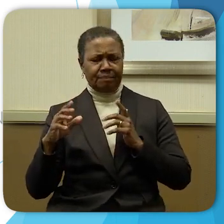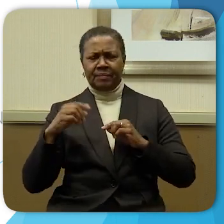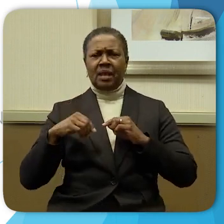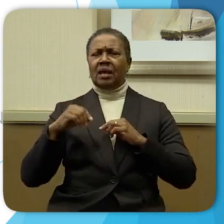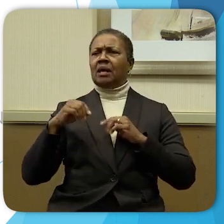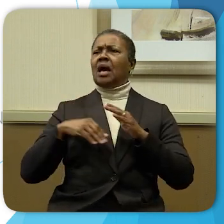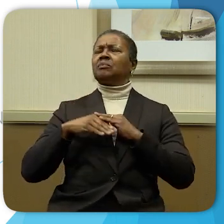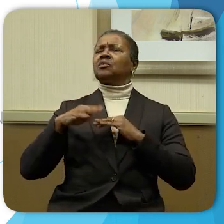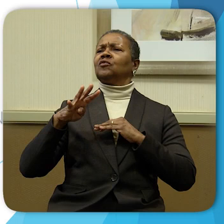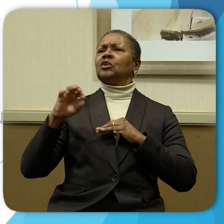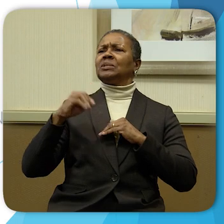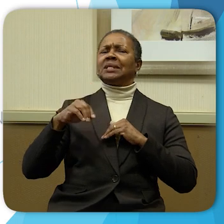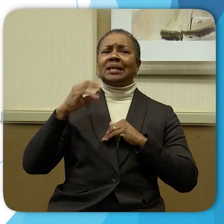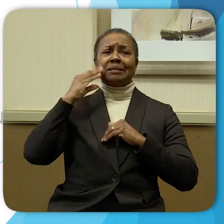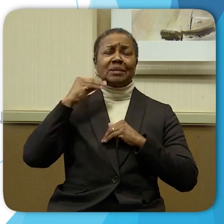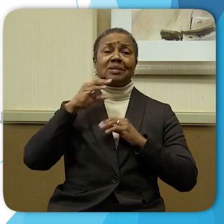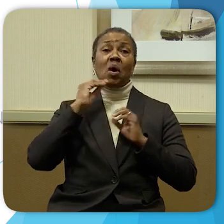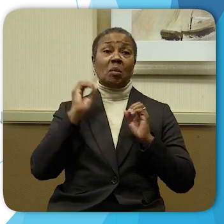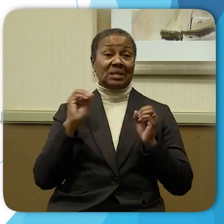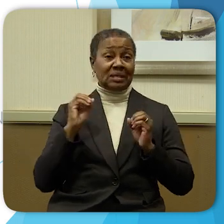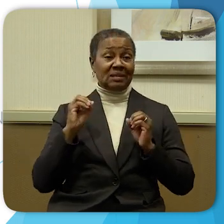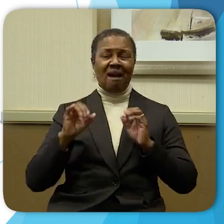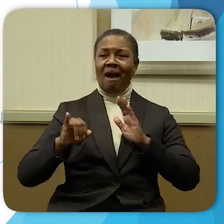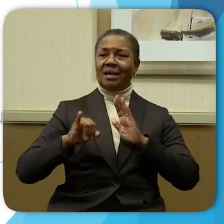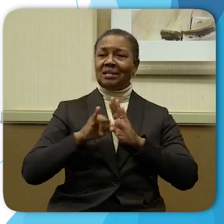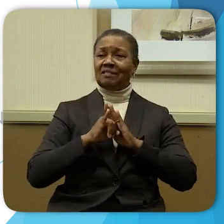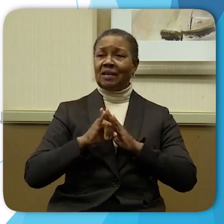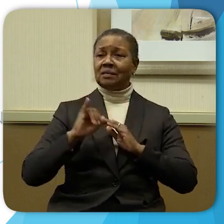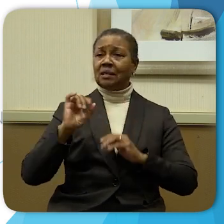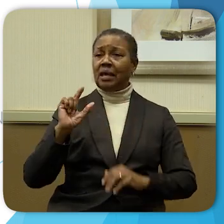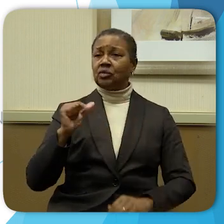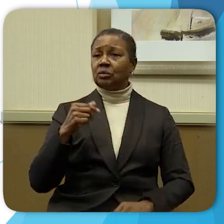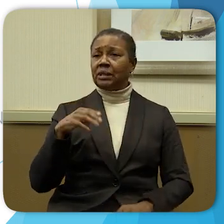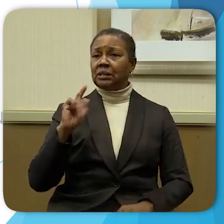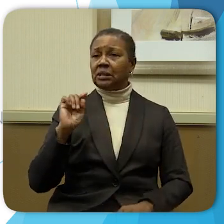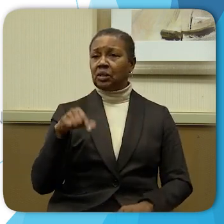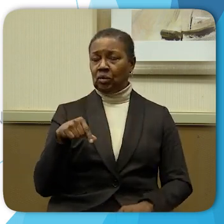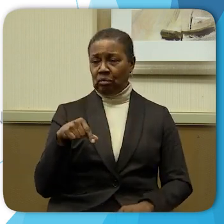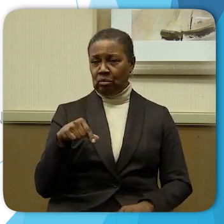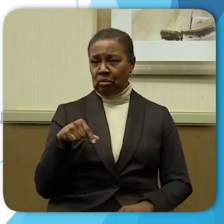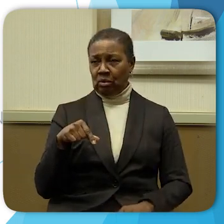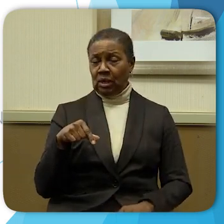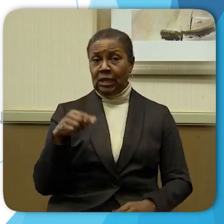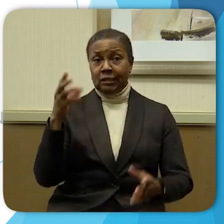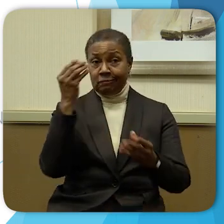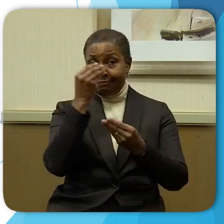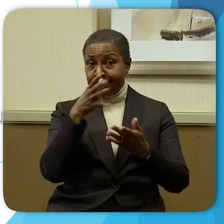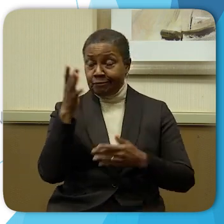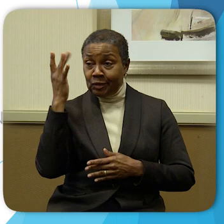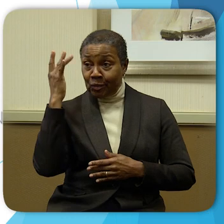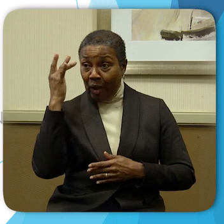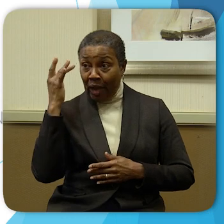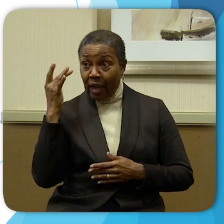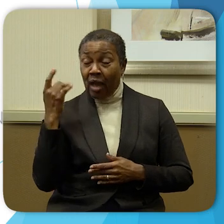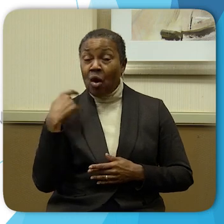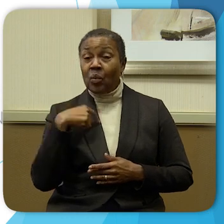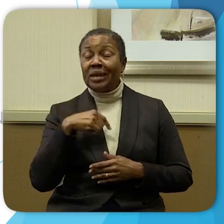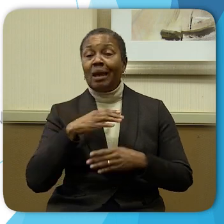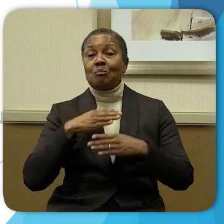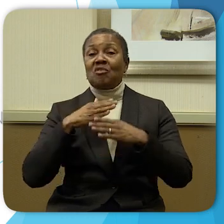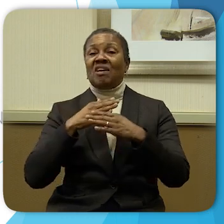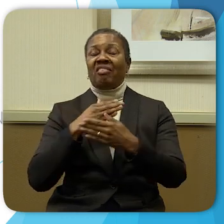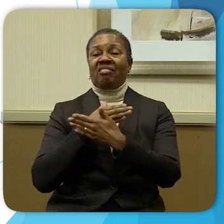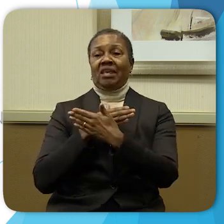up to 40% of youth experiencing homelessness identify as LGBTQ. So again, why do I share all that? We can prevent